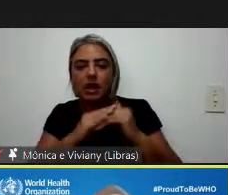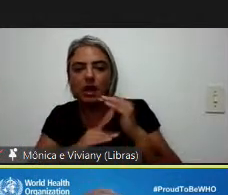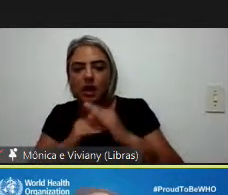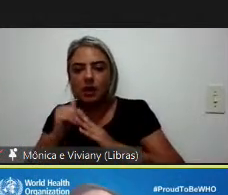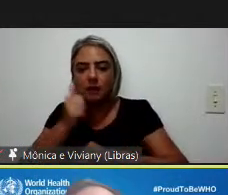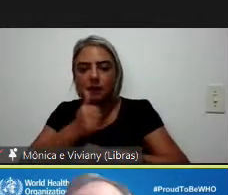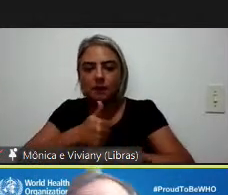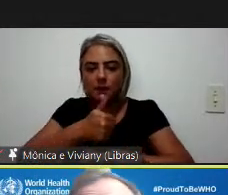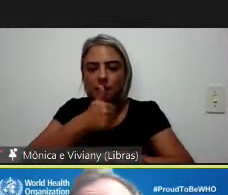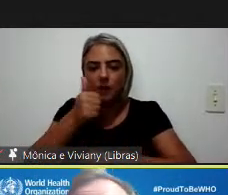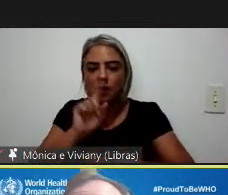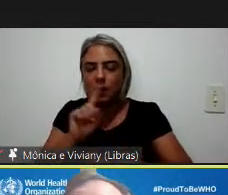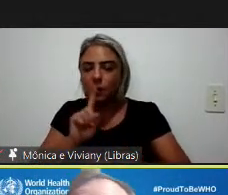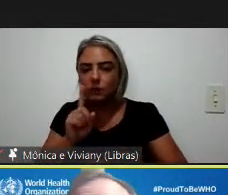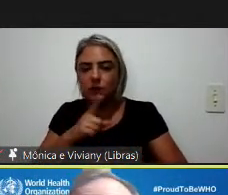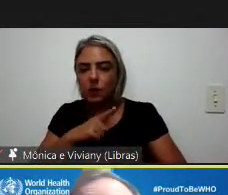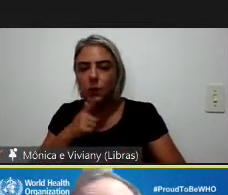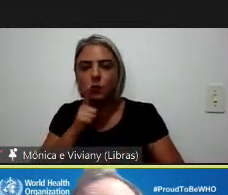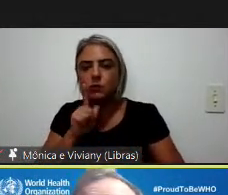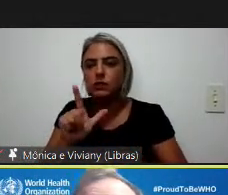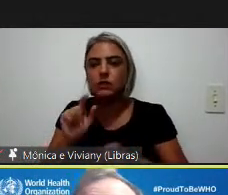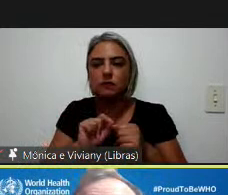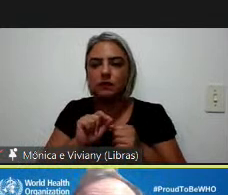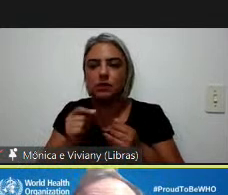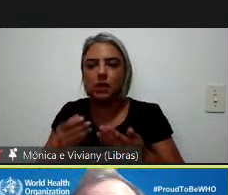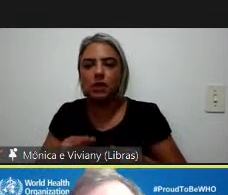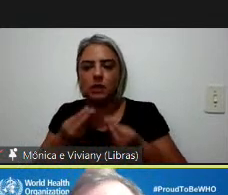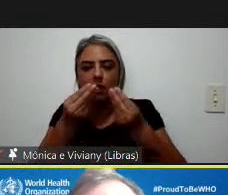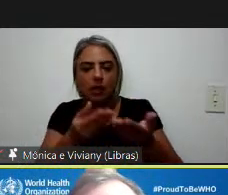services. The next problem